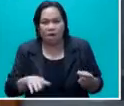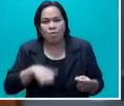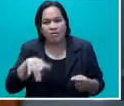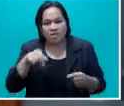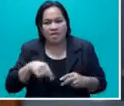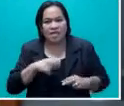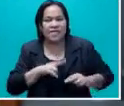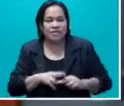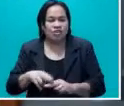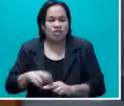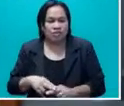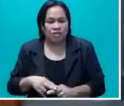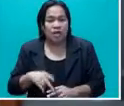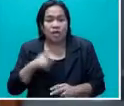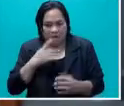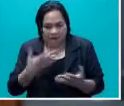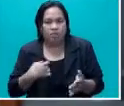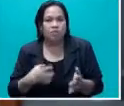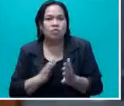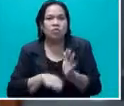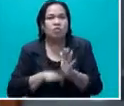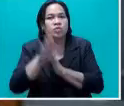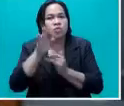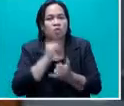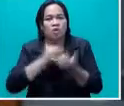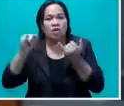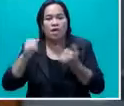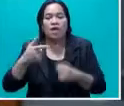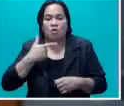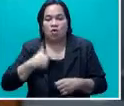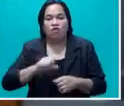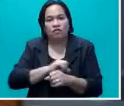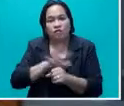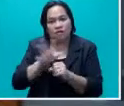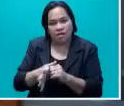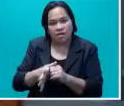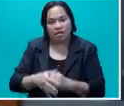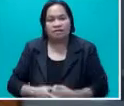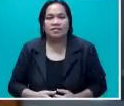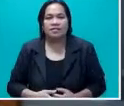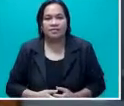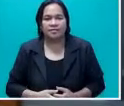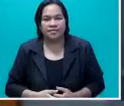which has been heightened now by the onslaught of COVID-19, Honorable Speaker?